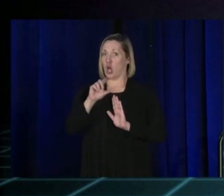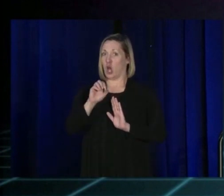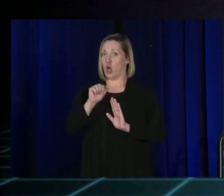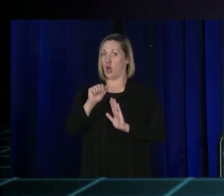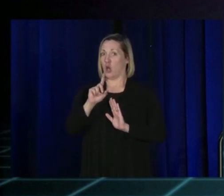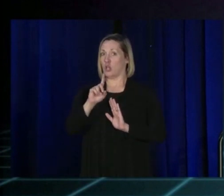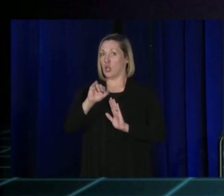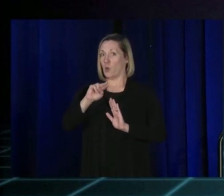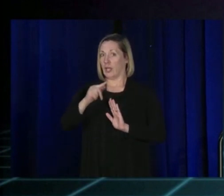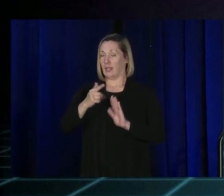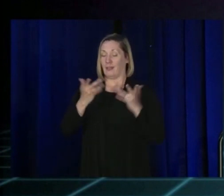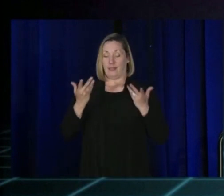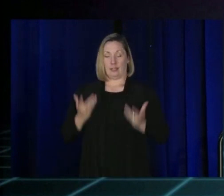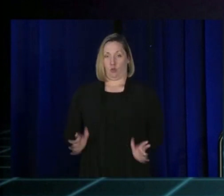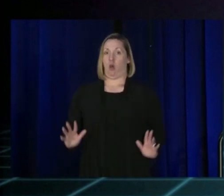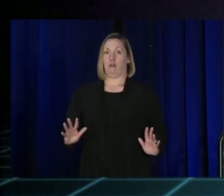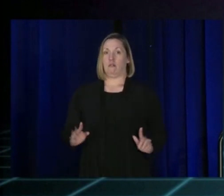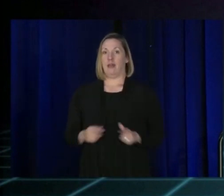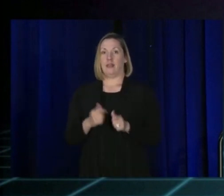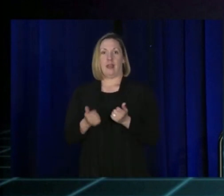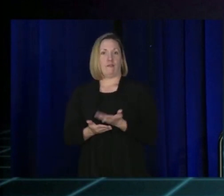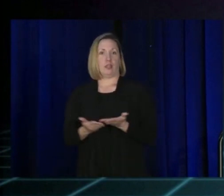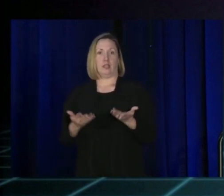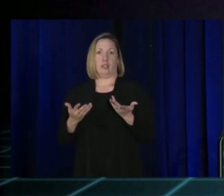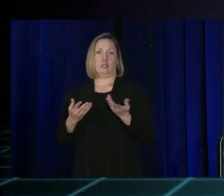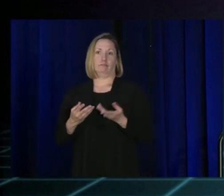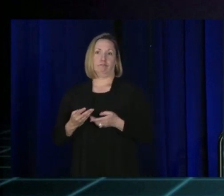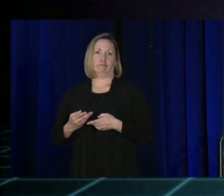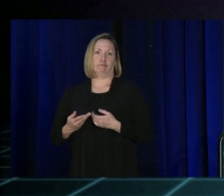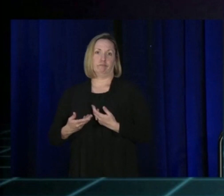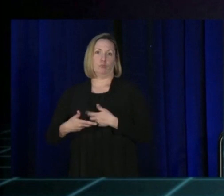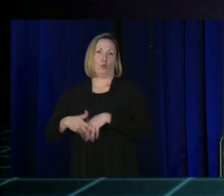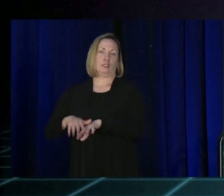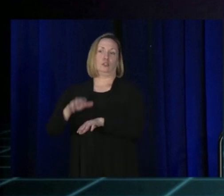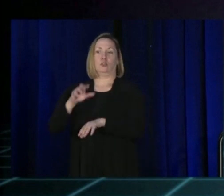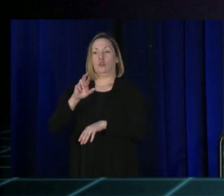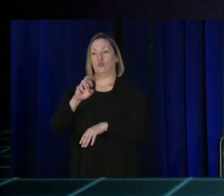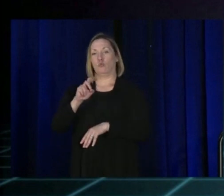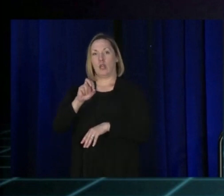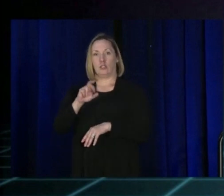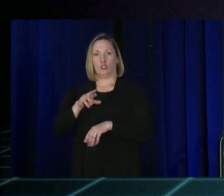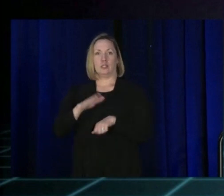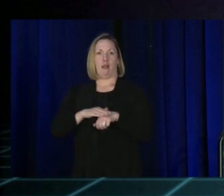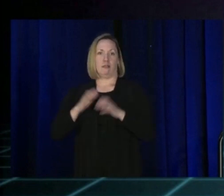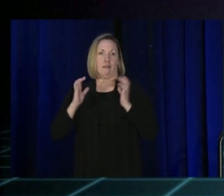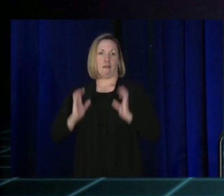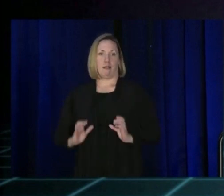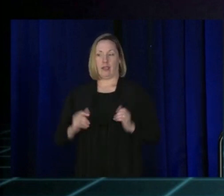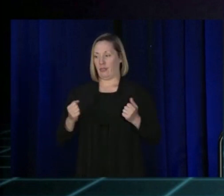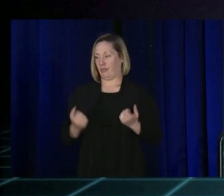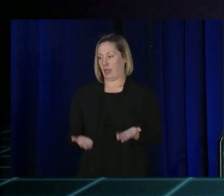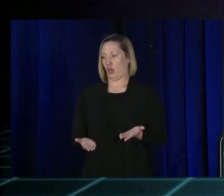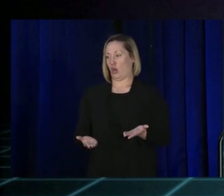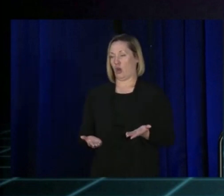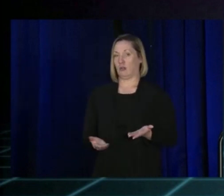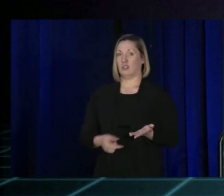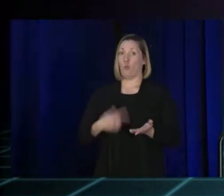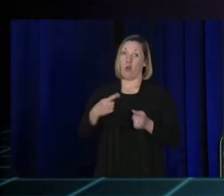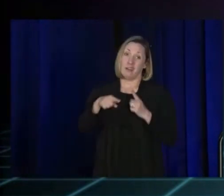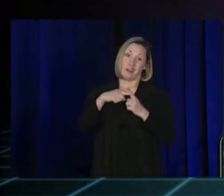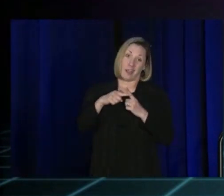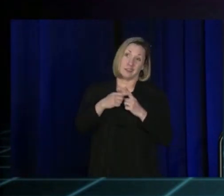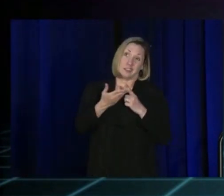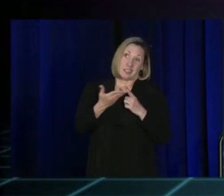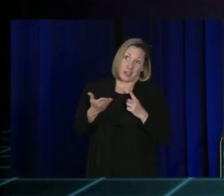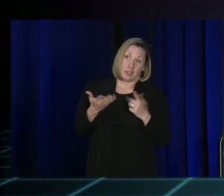and then everything renders on the client there. So one nice part about it, I guess, is that the